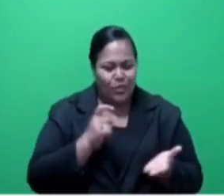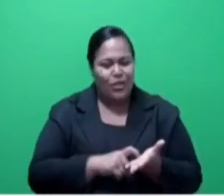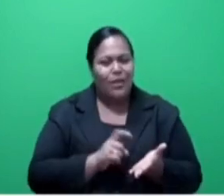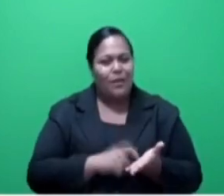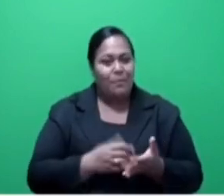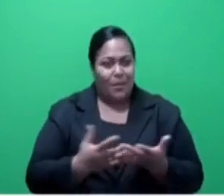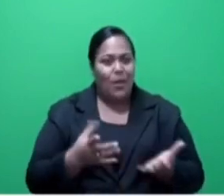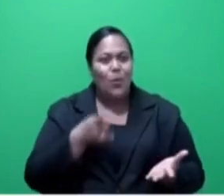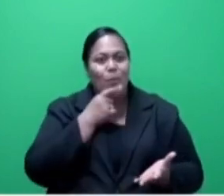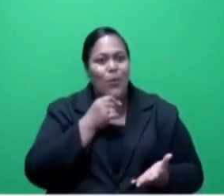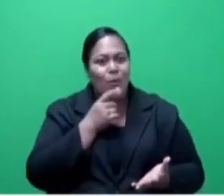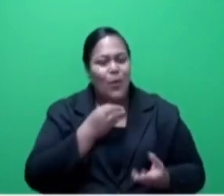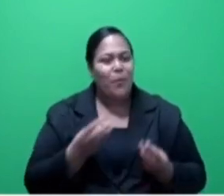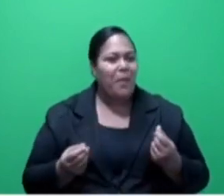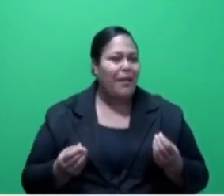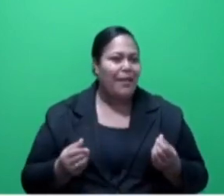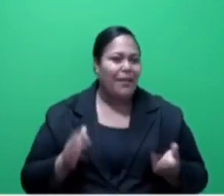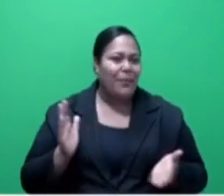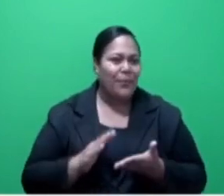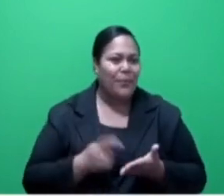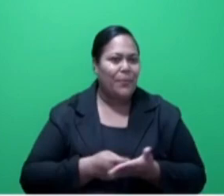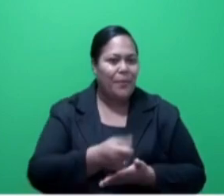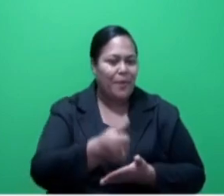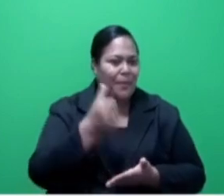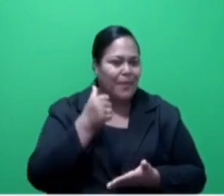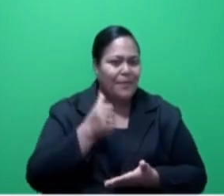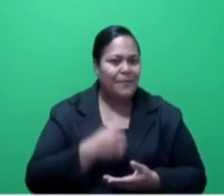now to build infrastructure and make